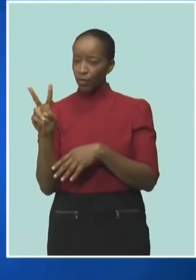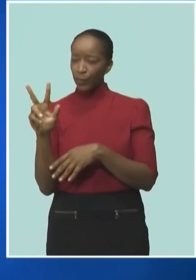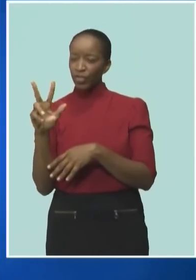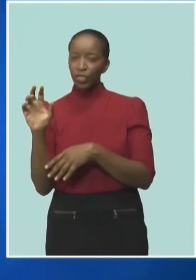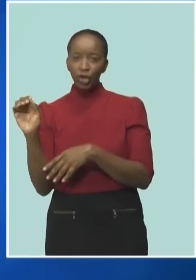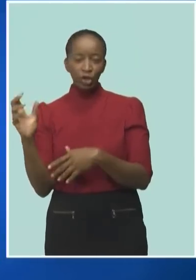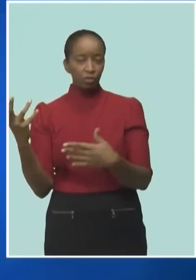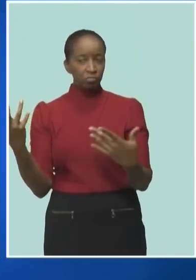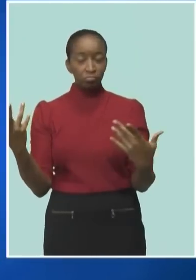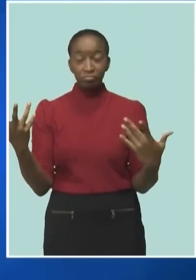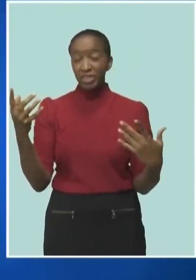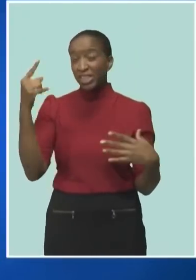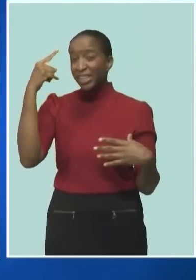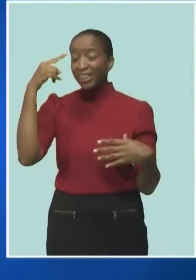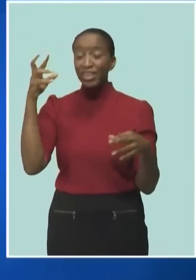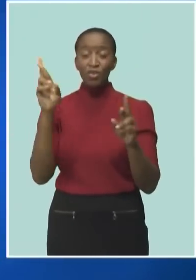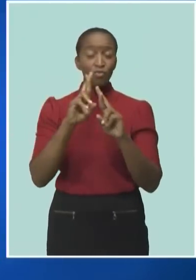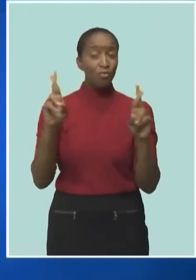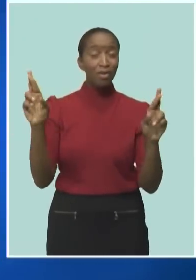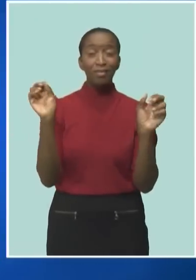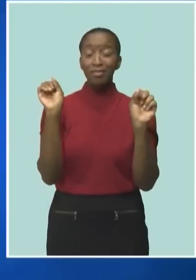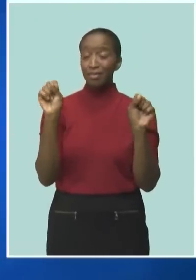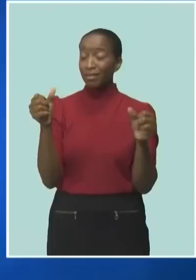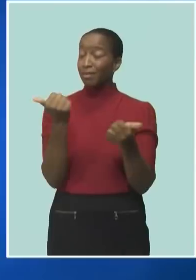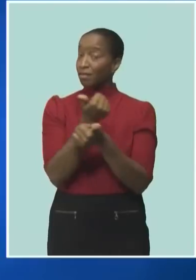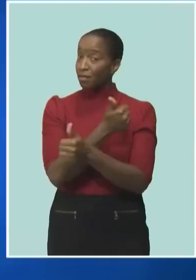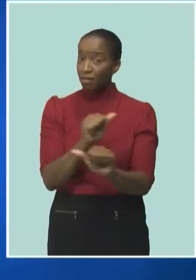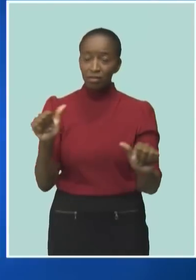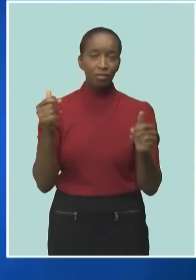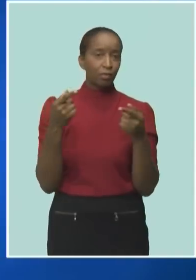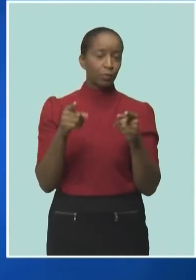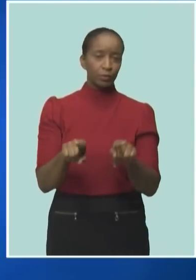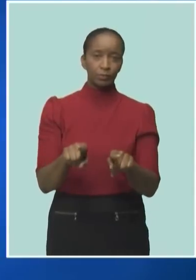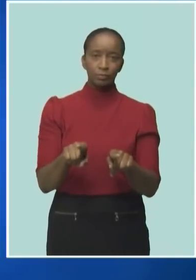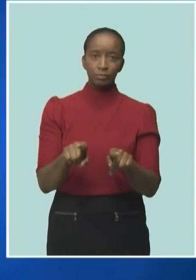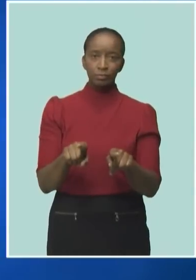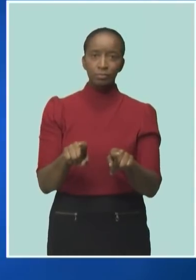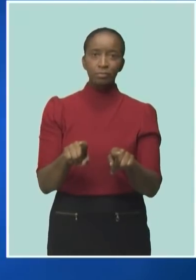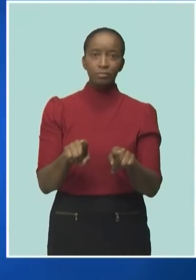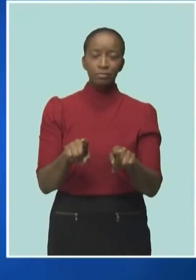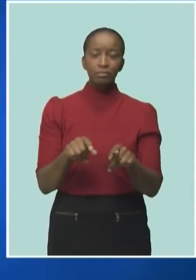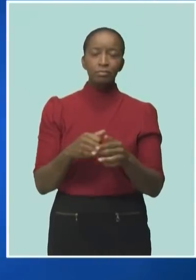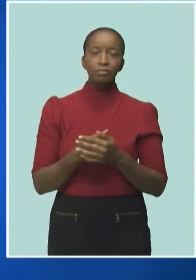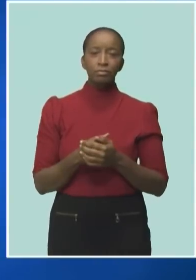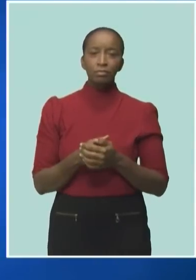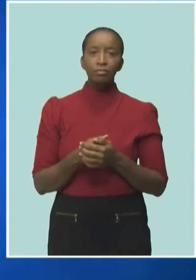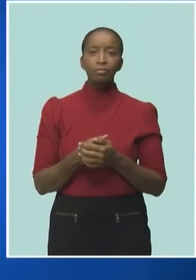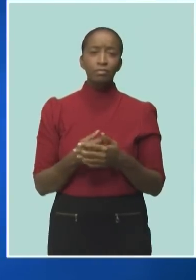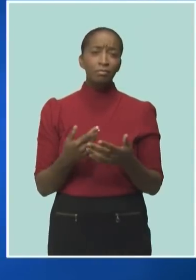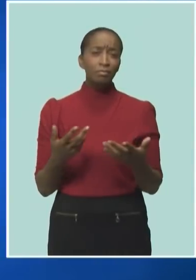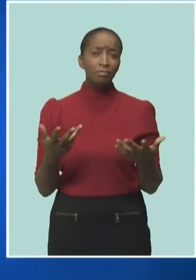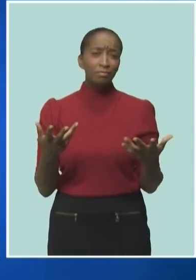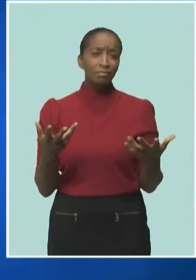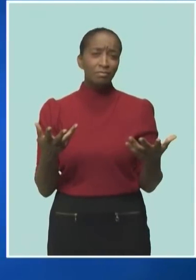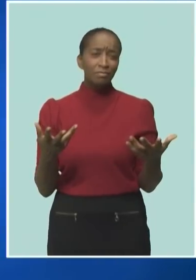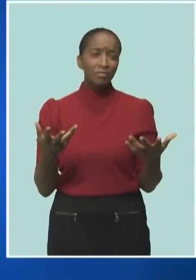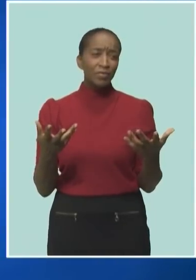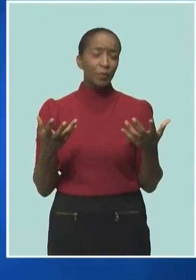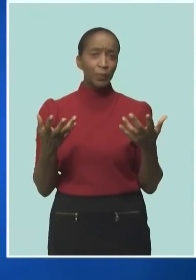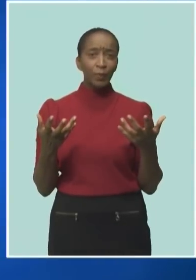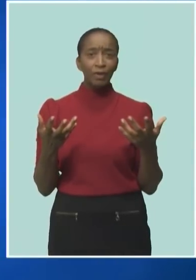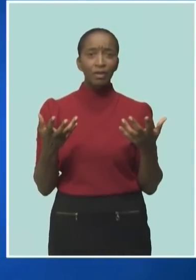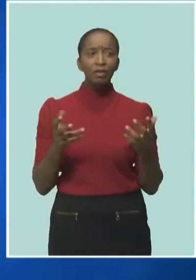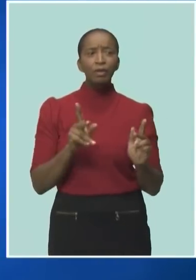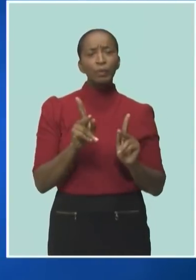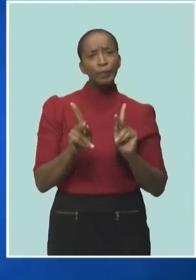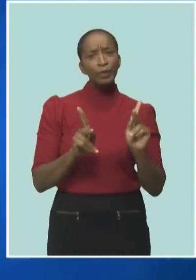natural catastrophes, and do not take it lightly. And I think that would what we would want for our country, for persons to